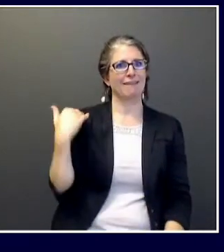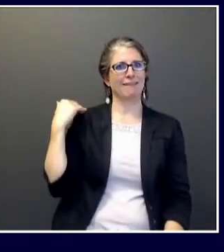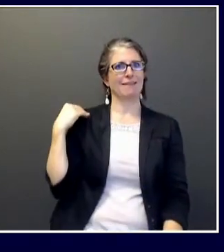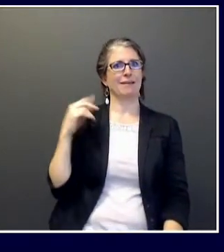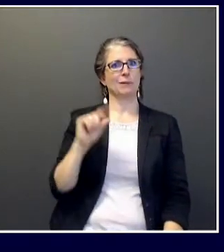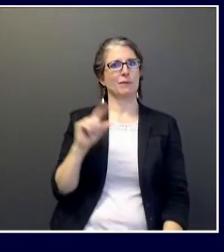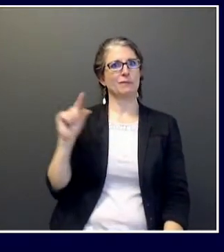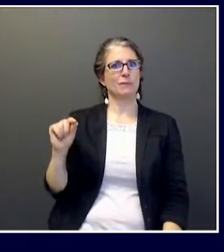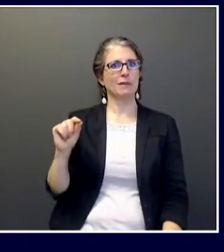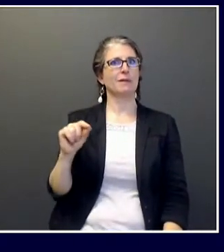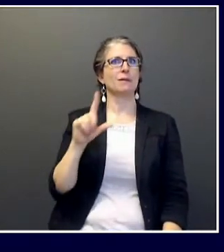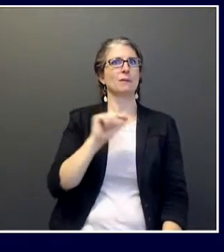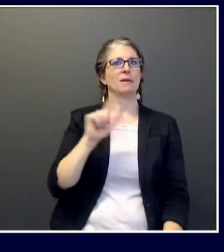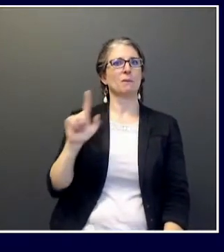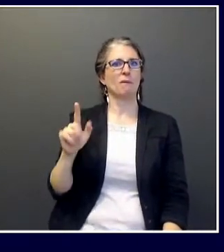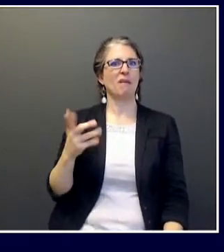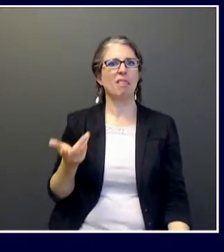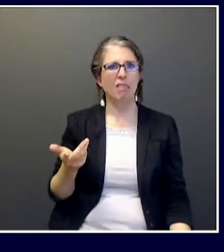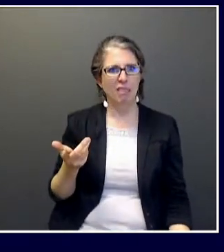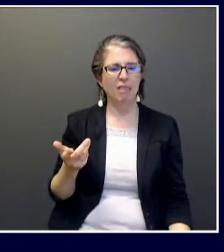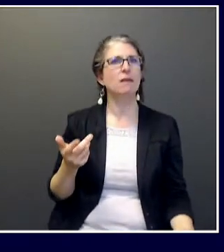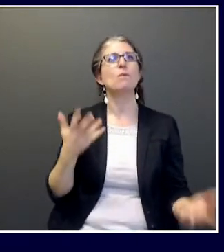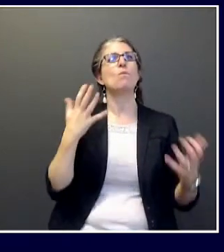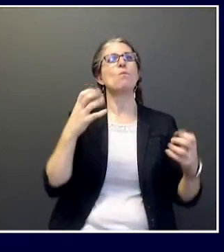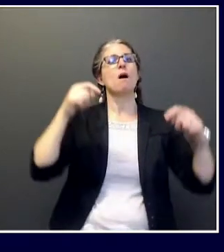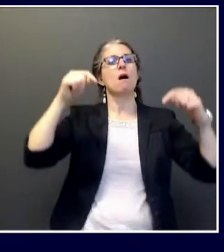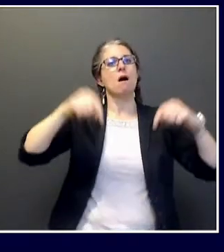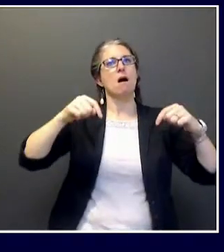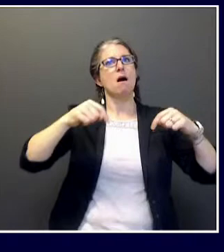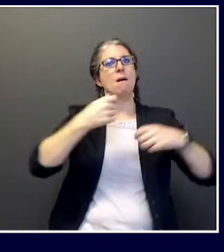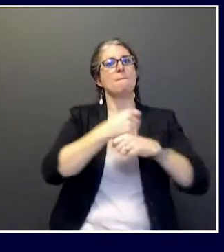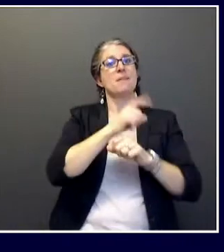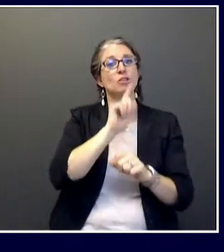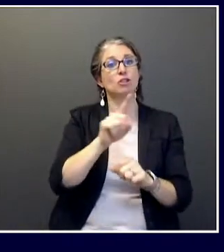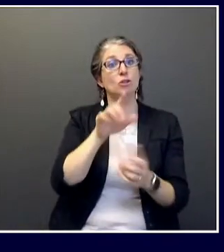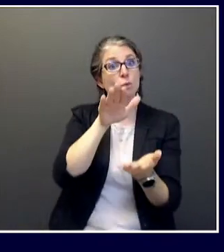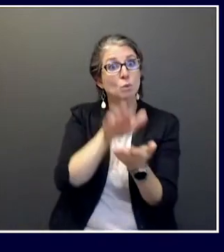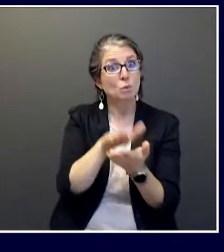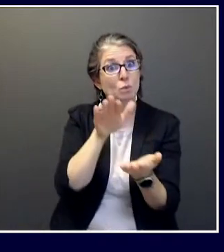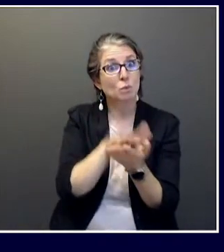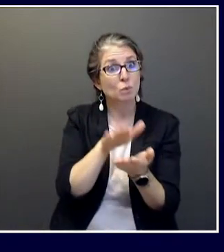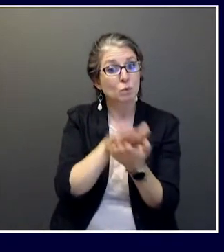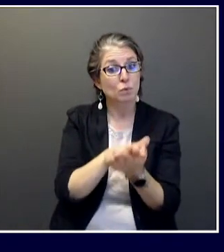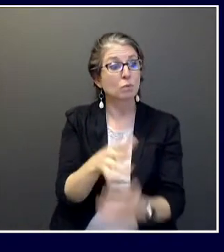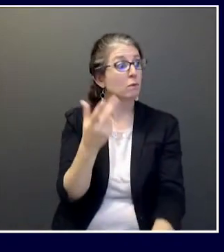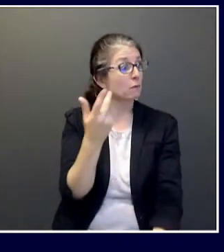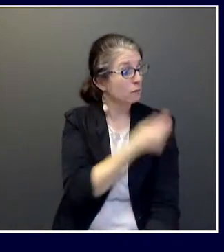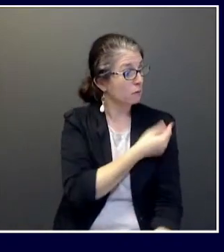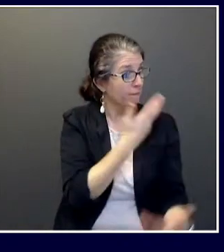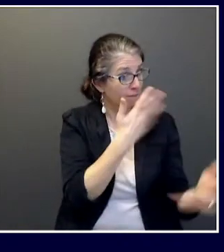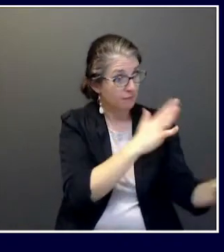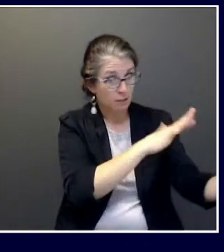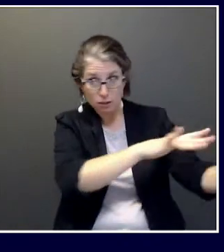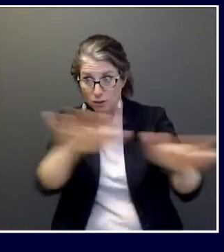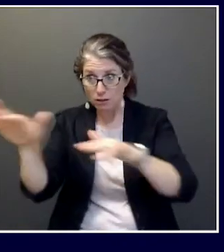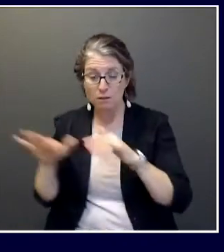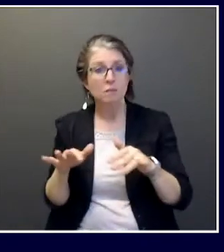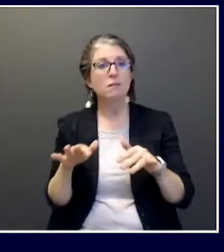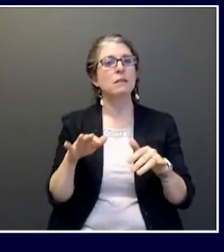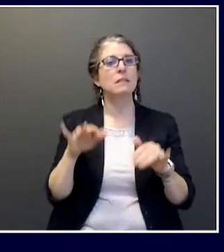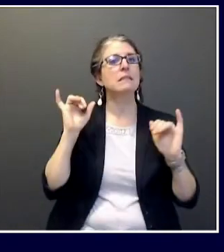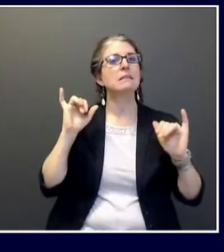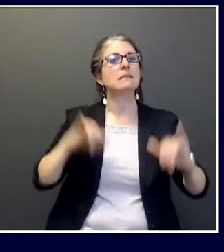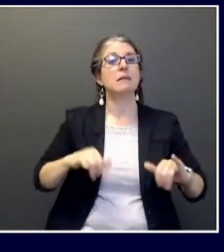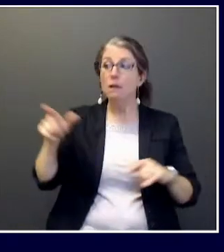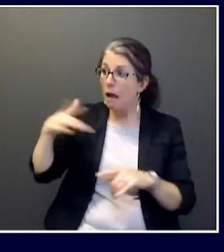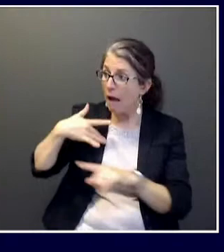the quarantine process that we've seen occur across the state, across the country, can be bypassed if the child is fully vaccinated. So right